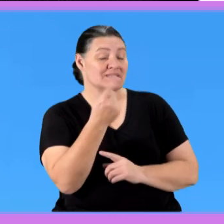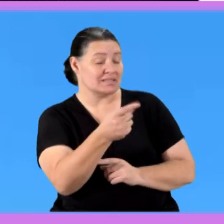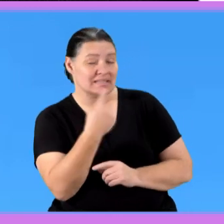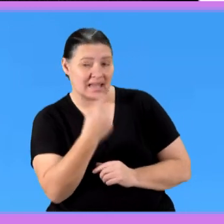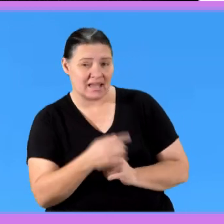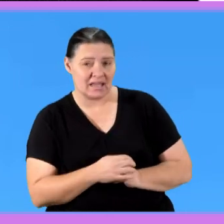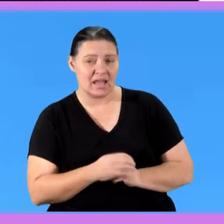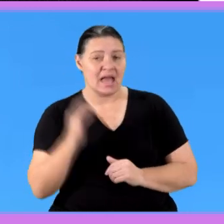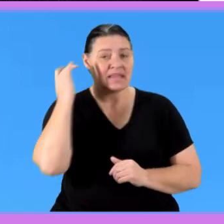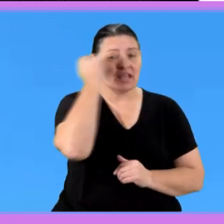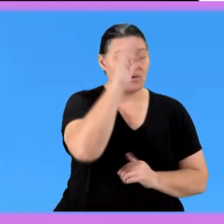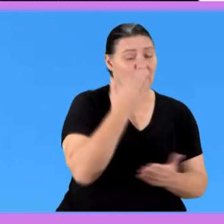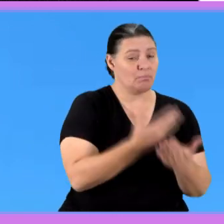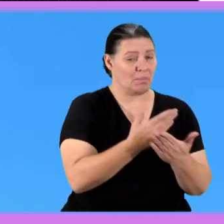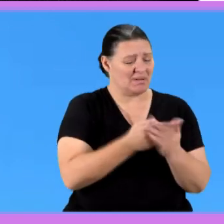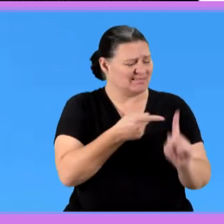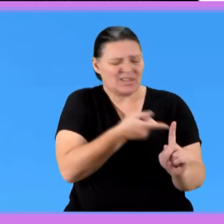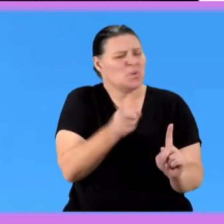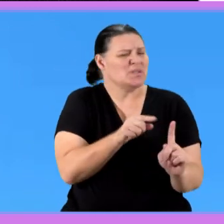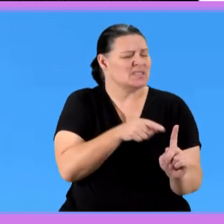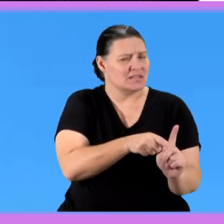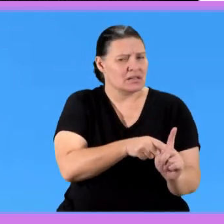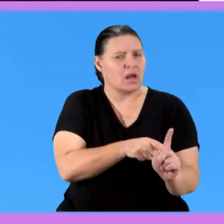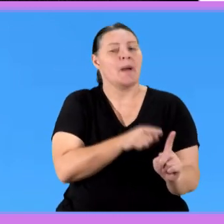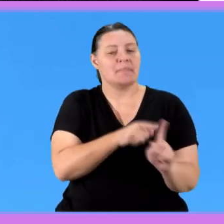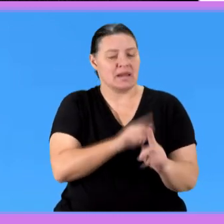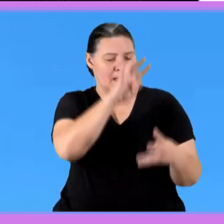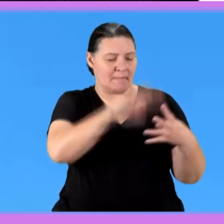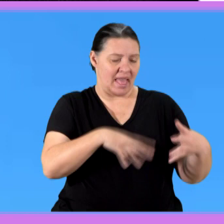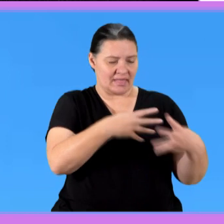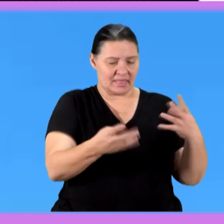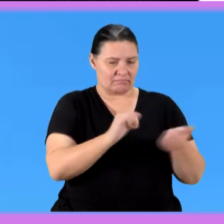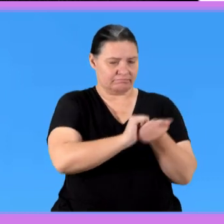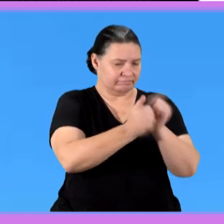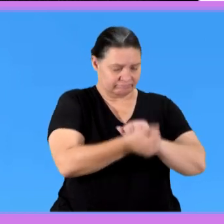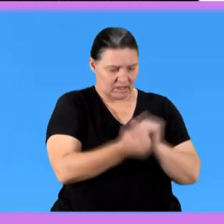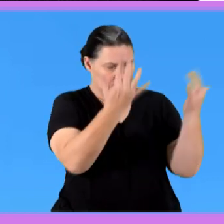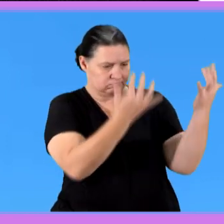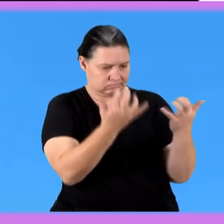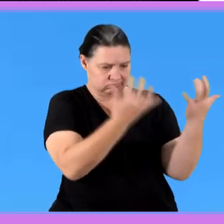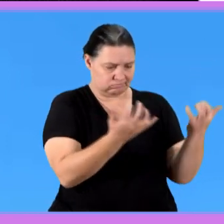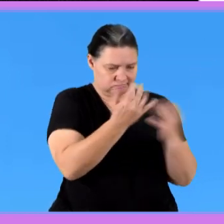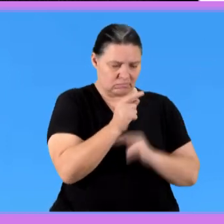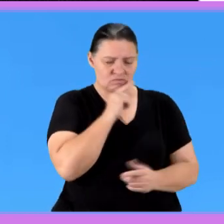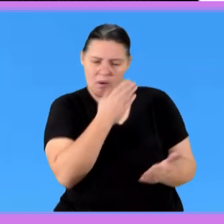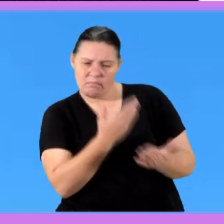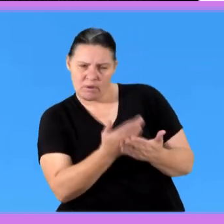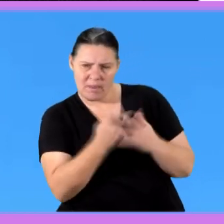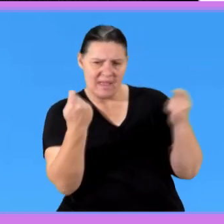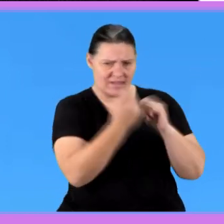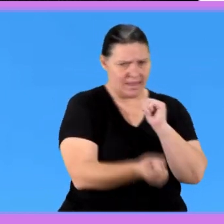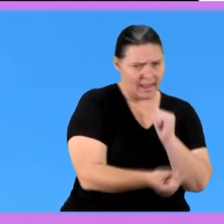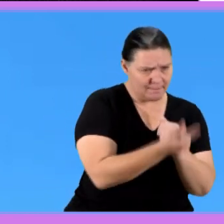probability. So first up, I indicated here that theoretical probability is the purely mathematical calculation